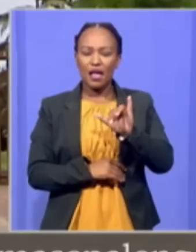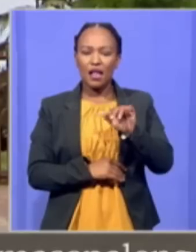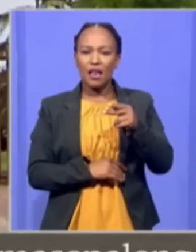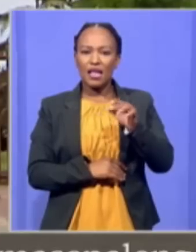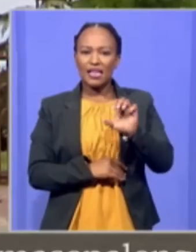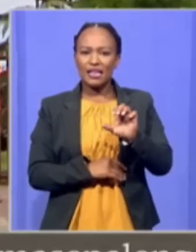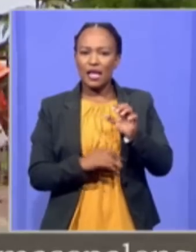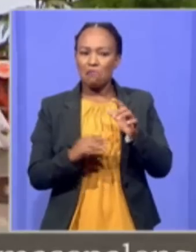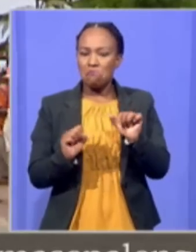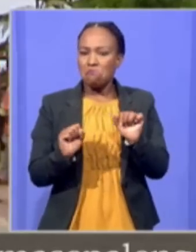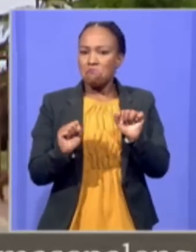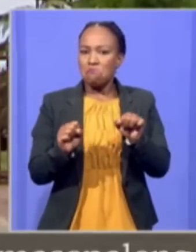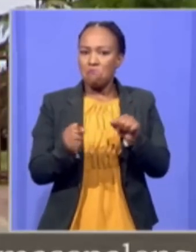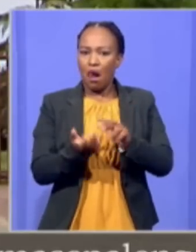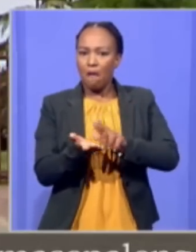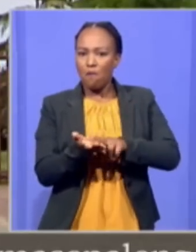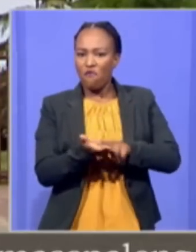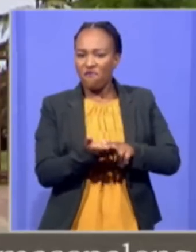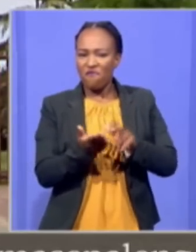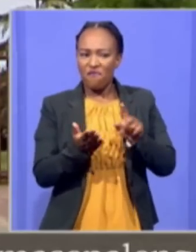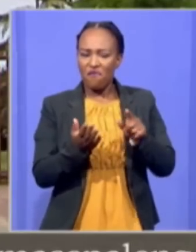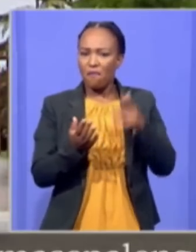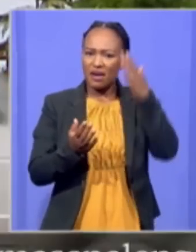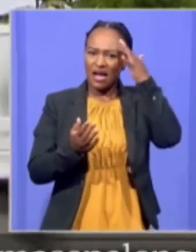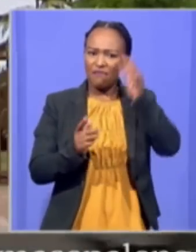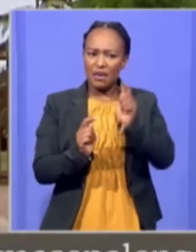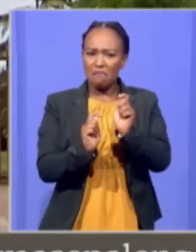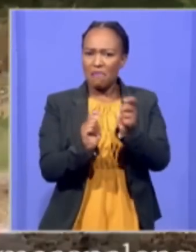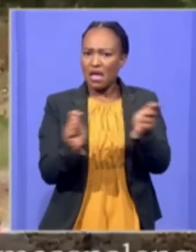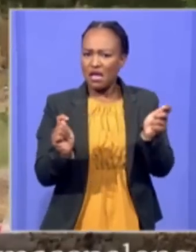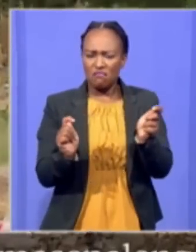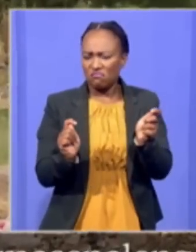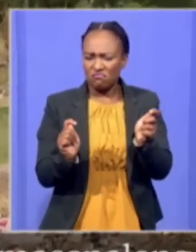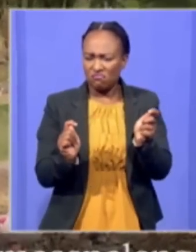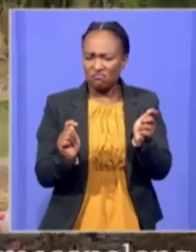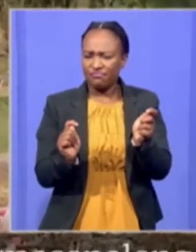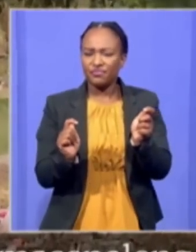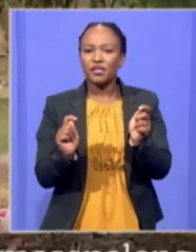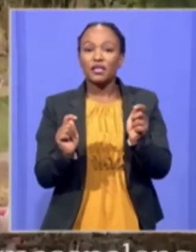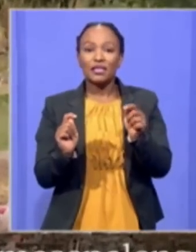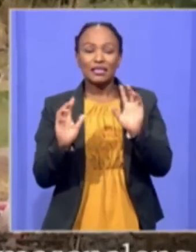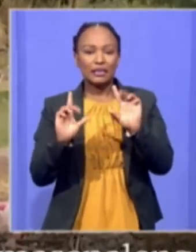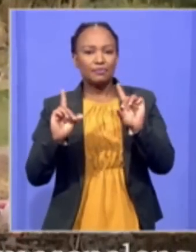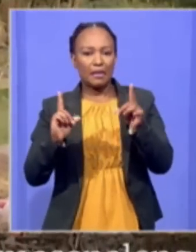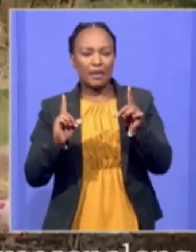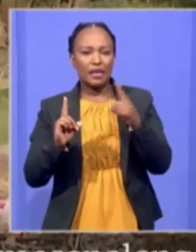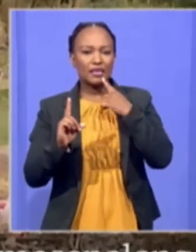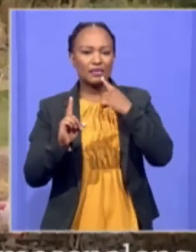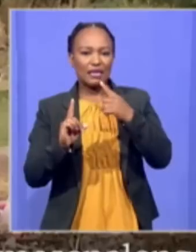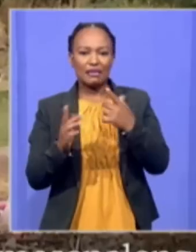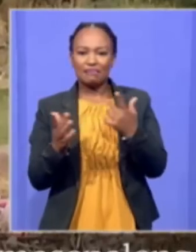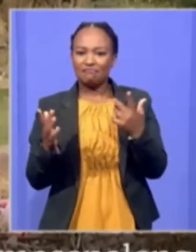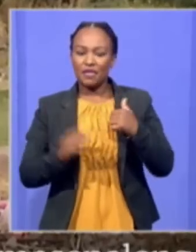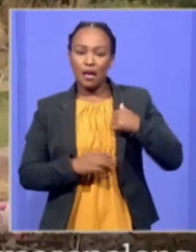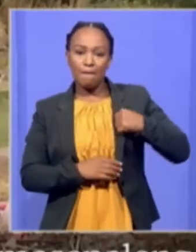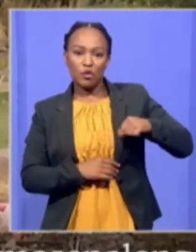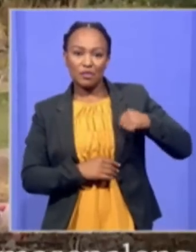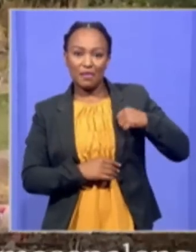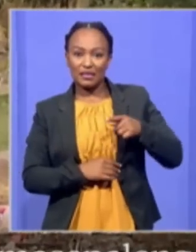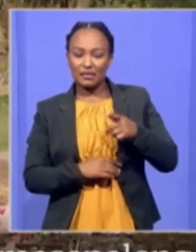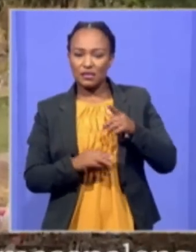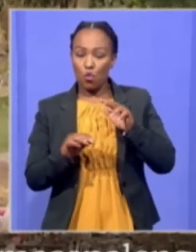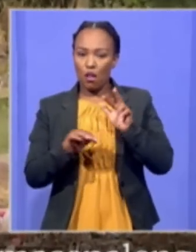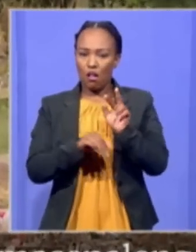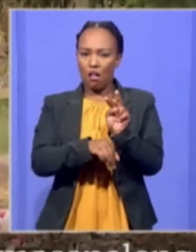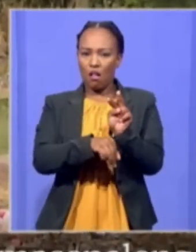mmuso go ya ka molawana wa tsamaiso ya ditšhelete ya bommasepala. Lefapha le re mohato ona o tla beha masepala ka mosing